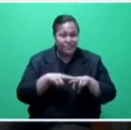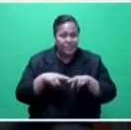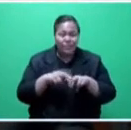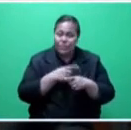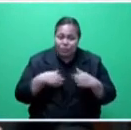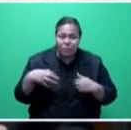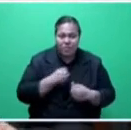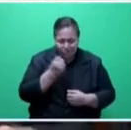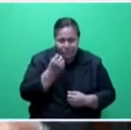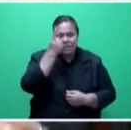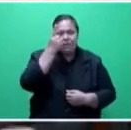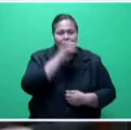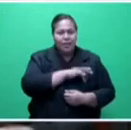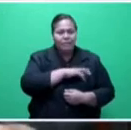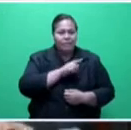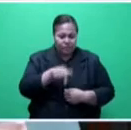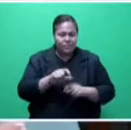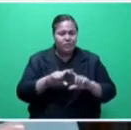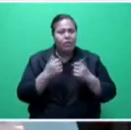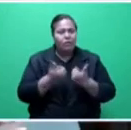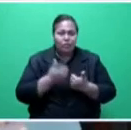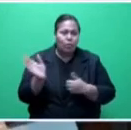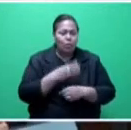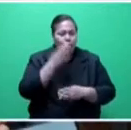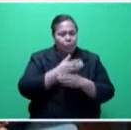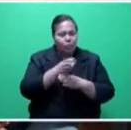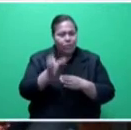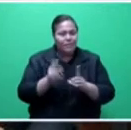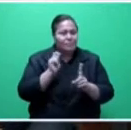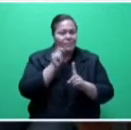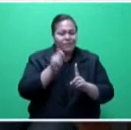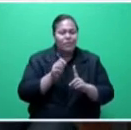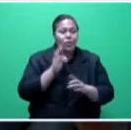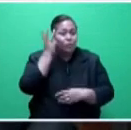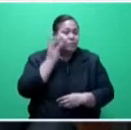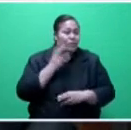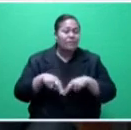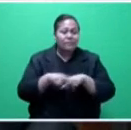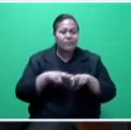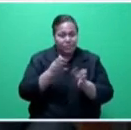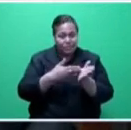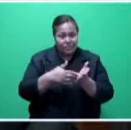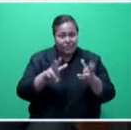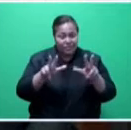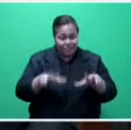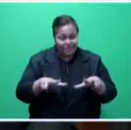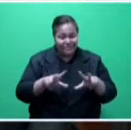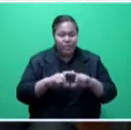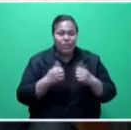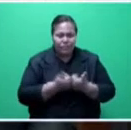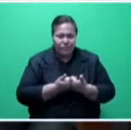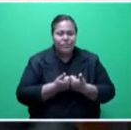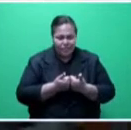the benefits of this convention to all workers and particularly women in Fiji, and the ratification of the convention recognizes the